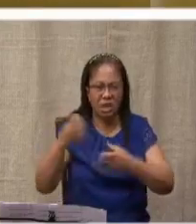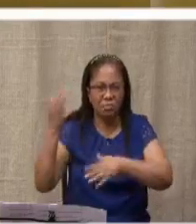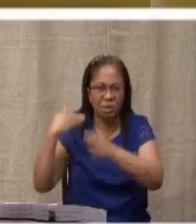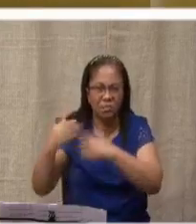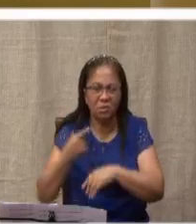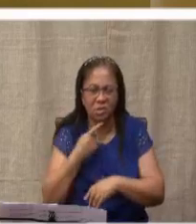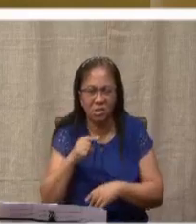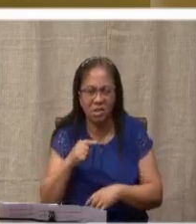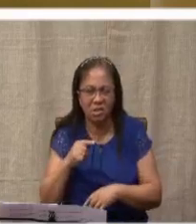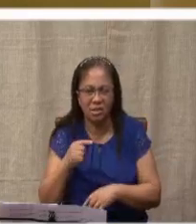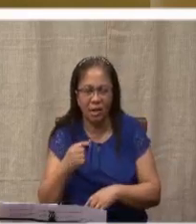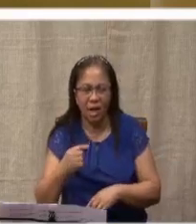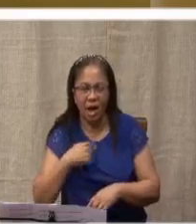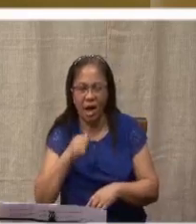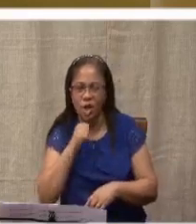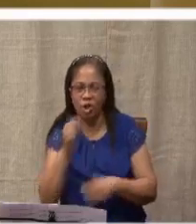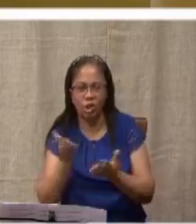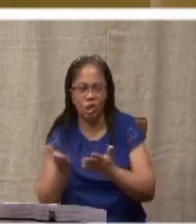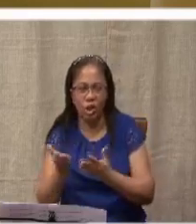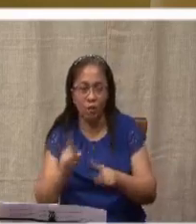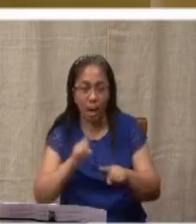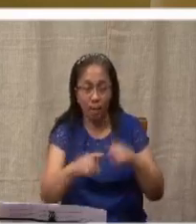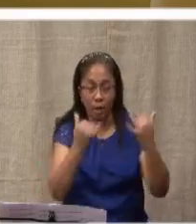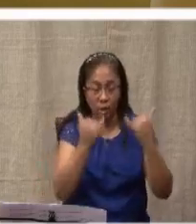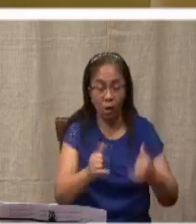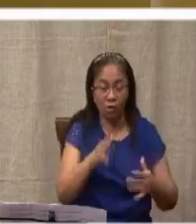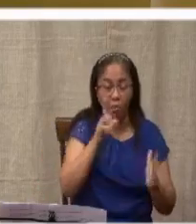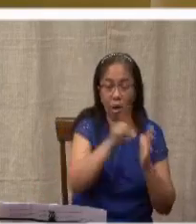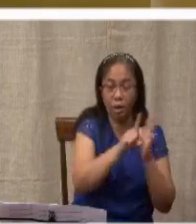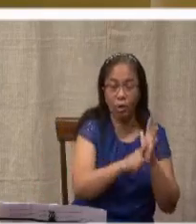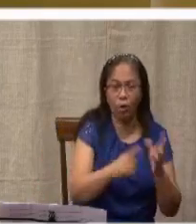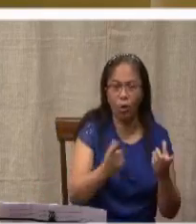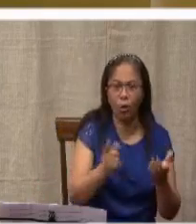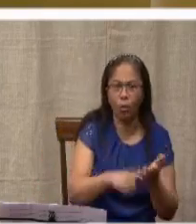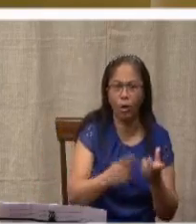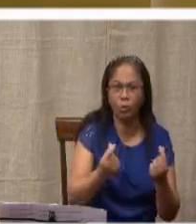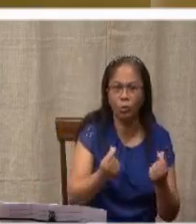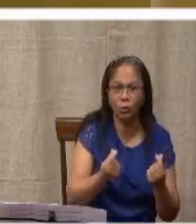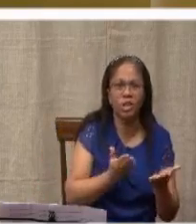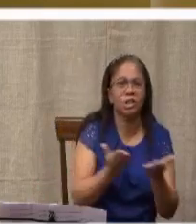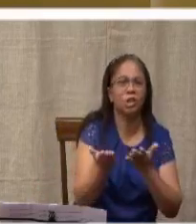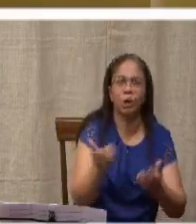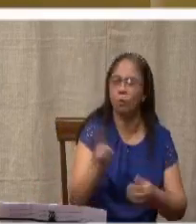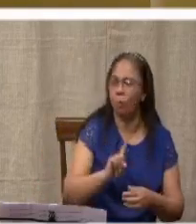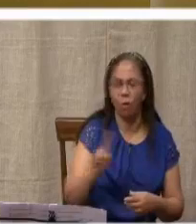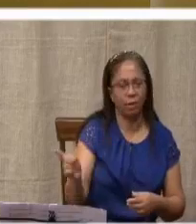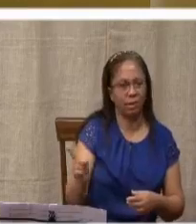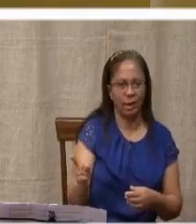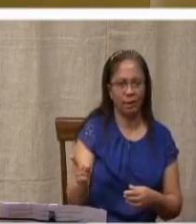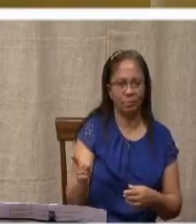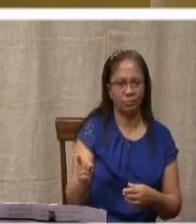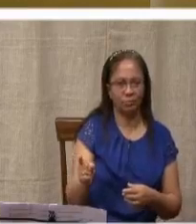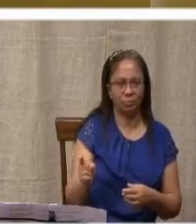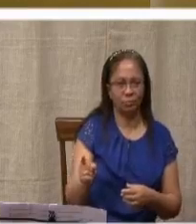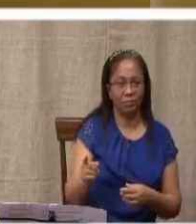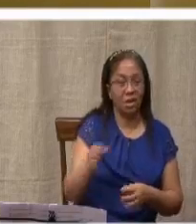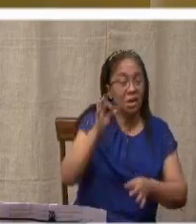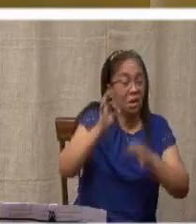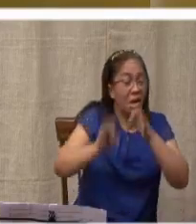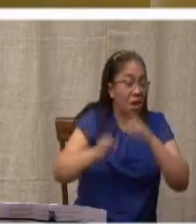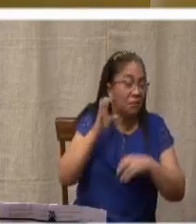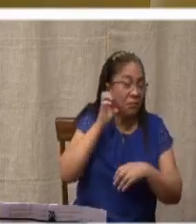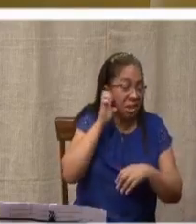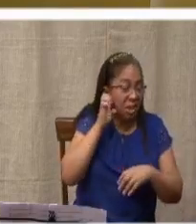do she gets up and starts to serve and and this is what eve would do if she had the